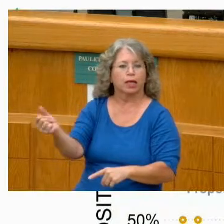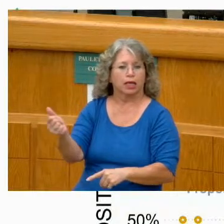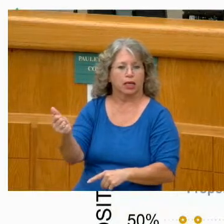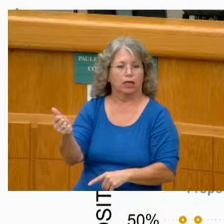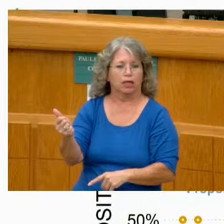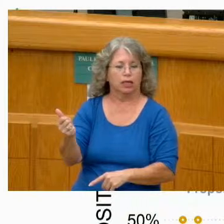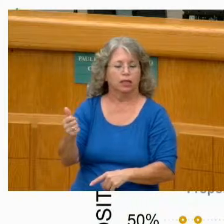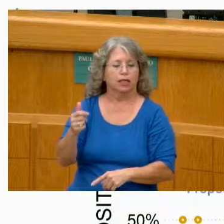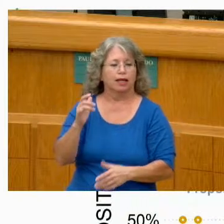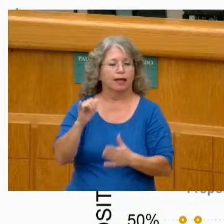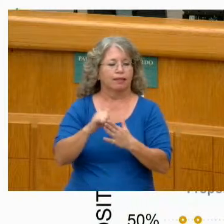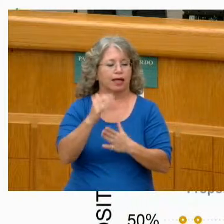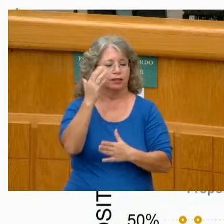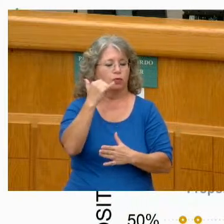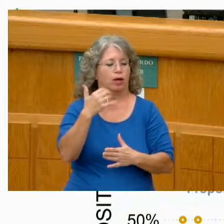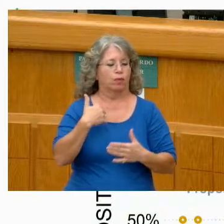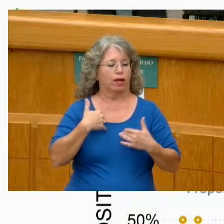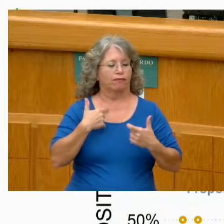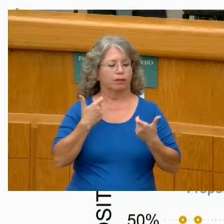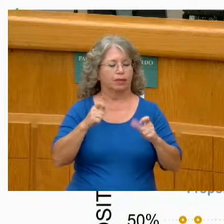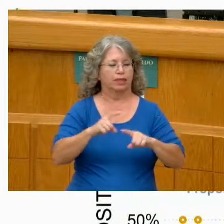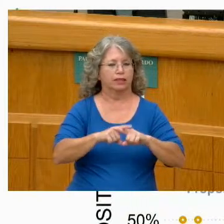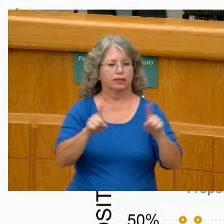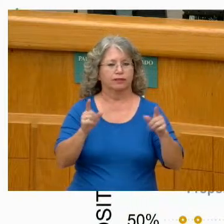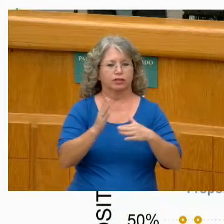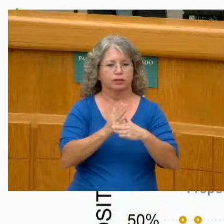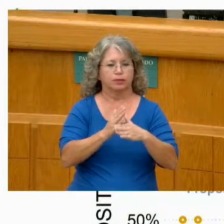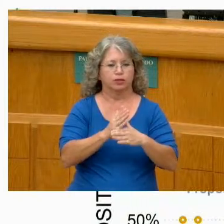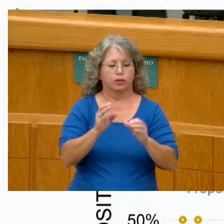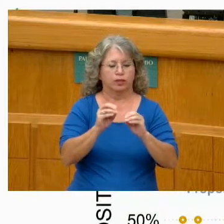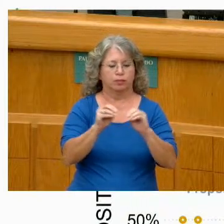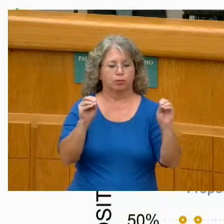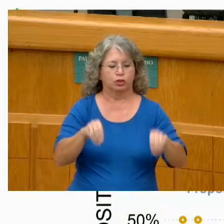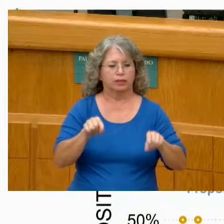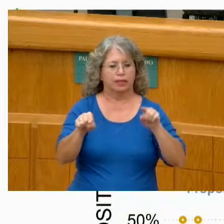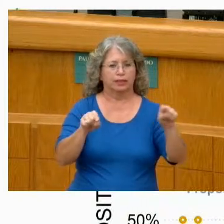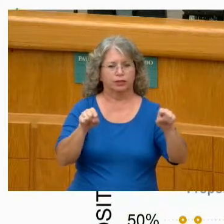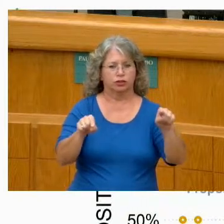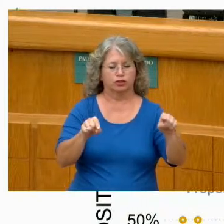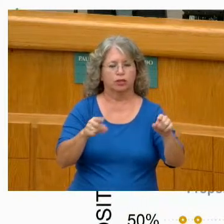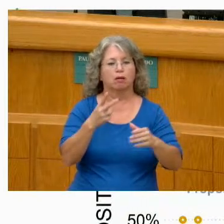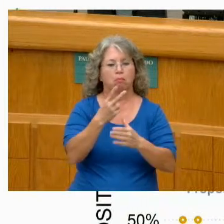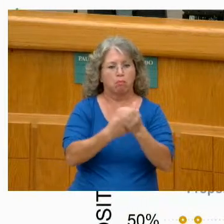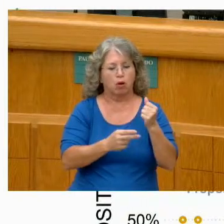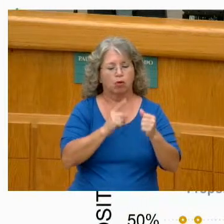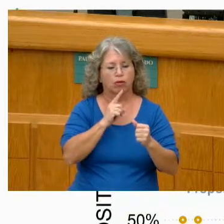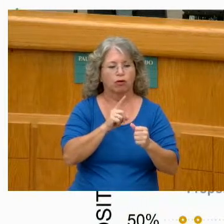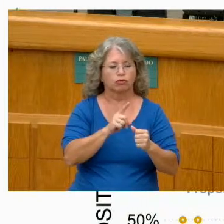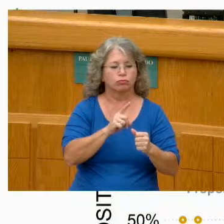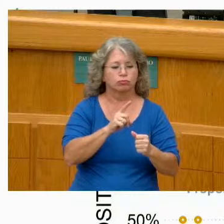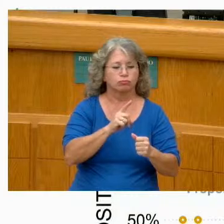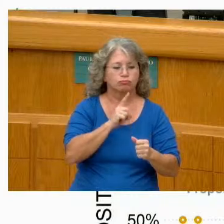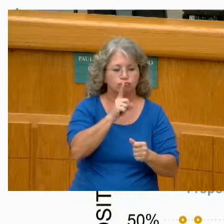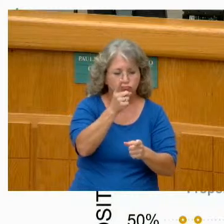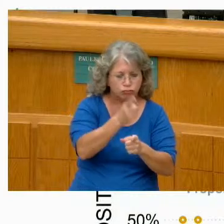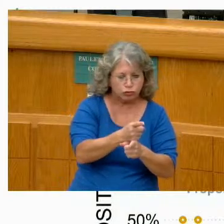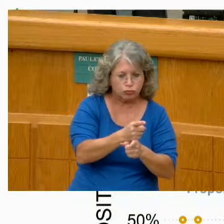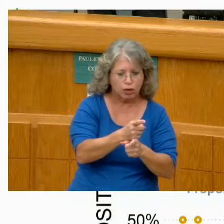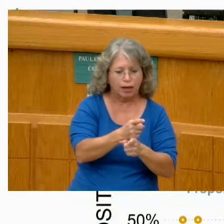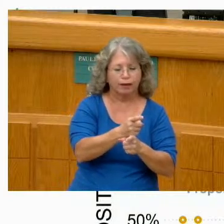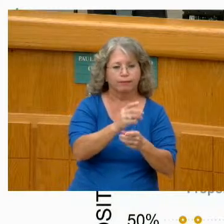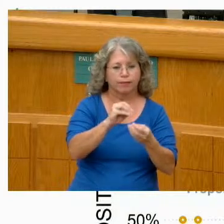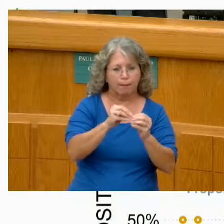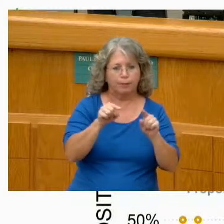positives, regardless of which one that you want to believe more. I mean, they're both true percent positives. They were both much,